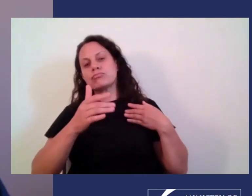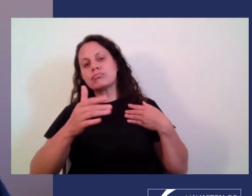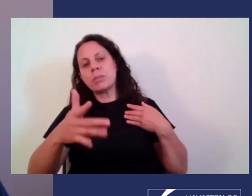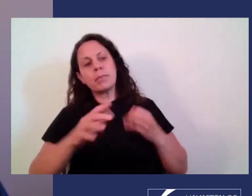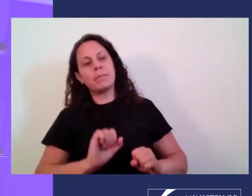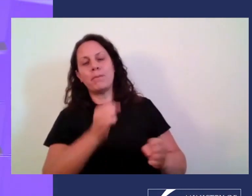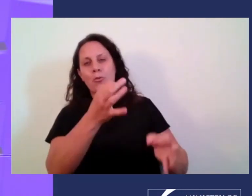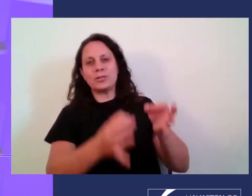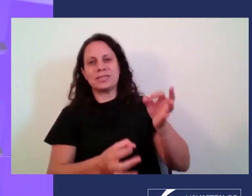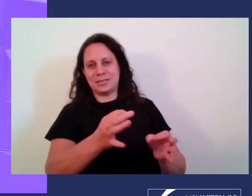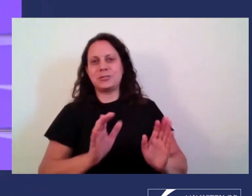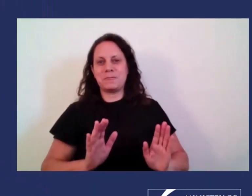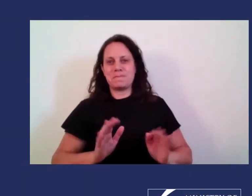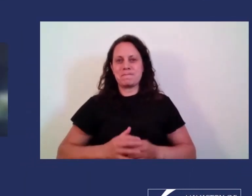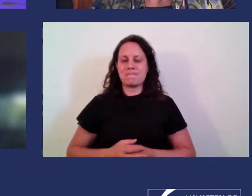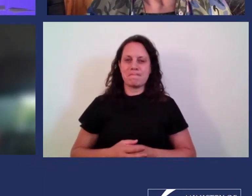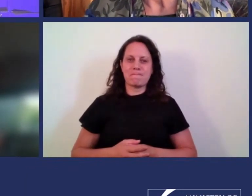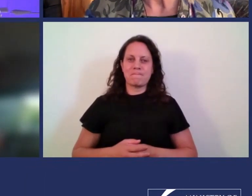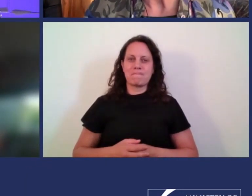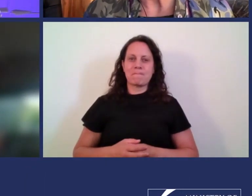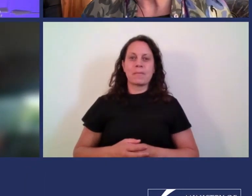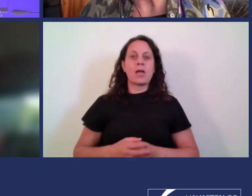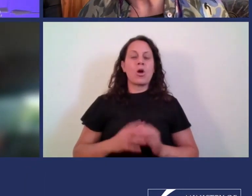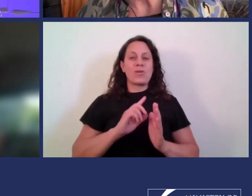decision. Ka pai Jin, Emma's